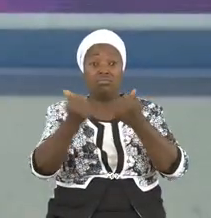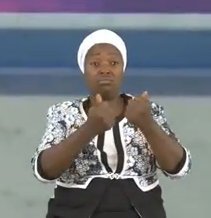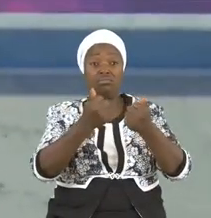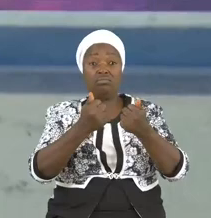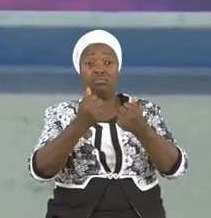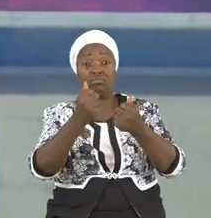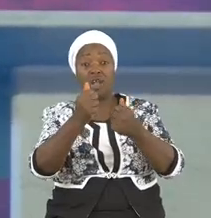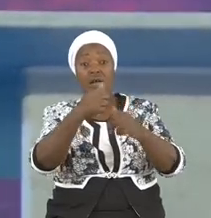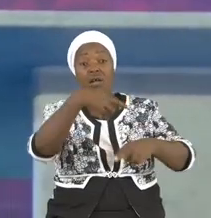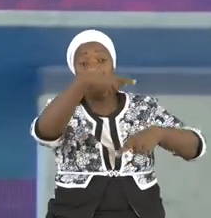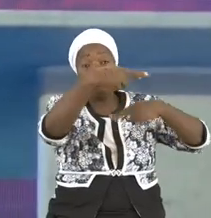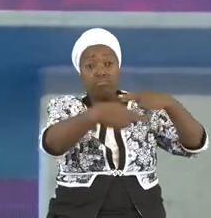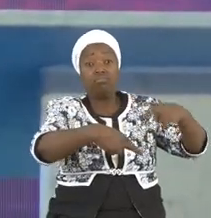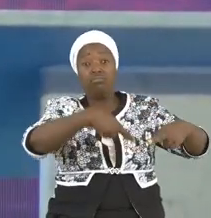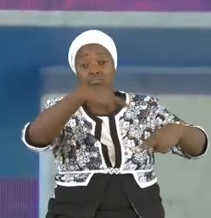3 times.